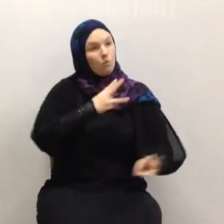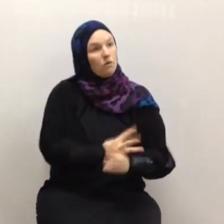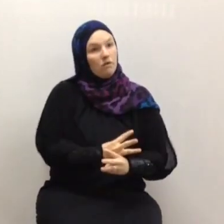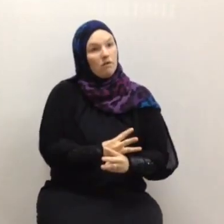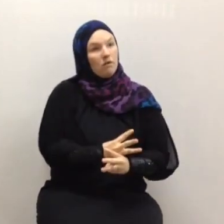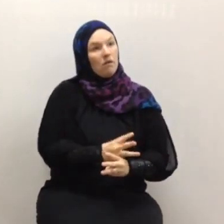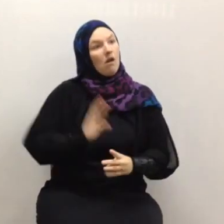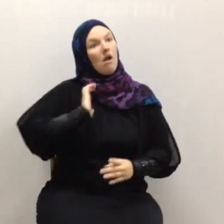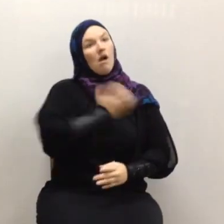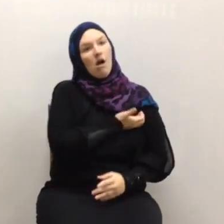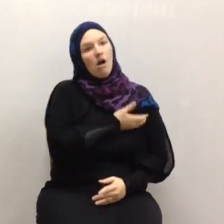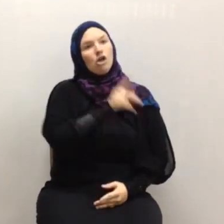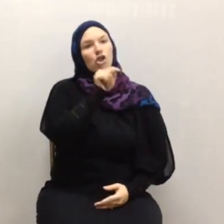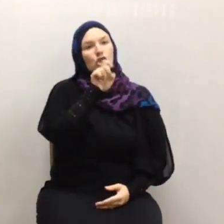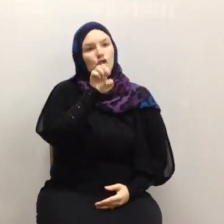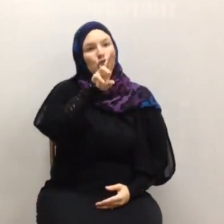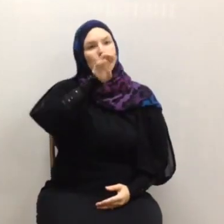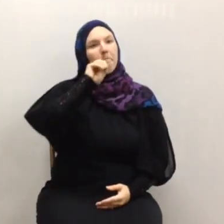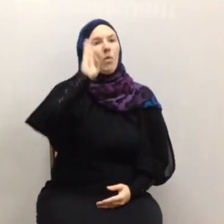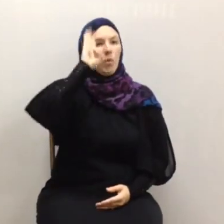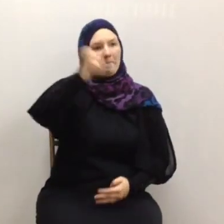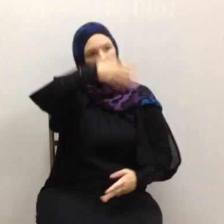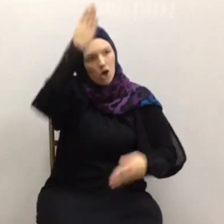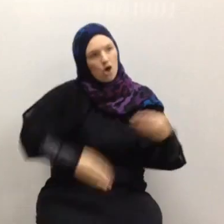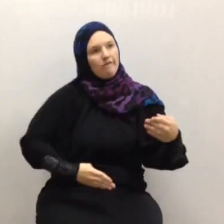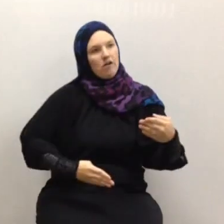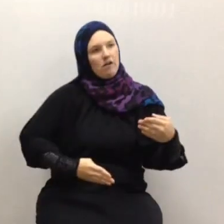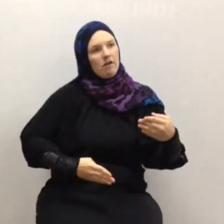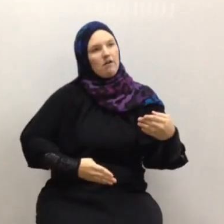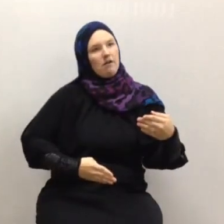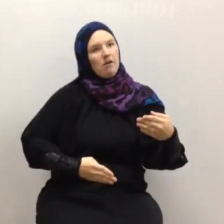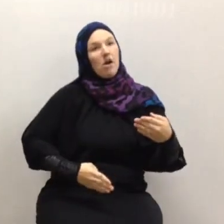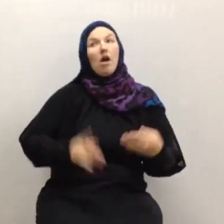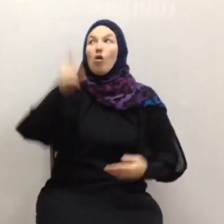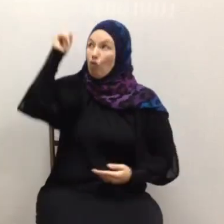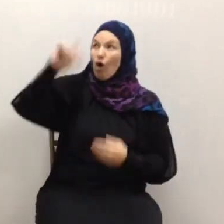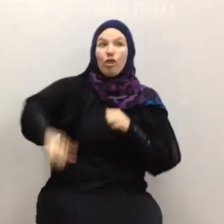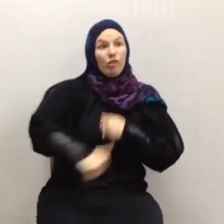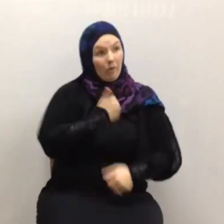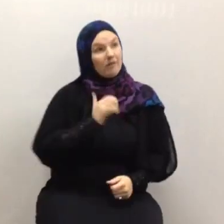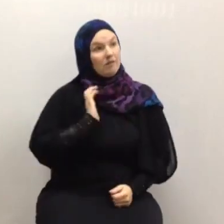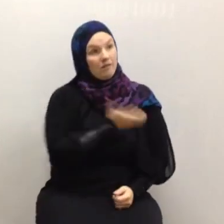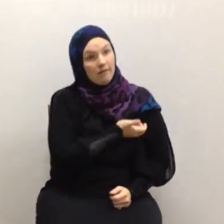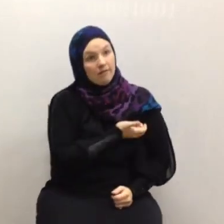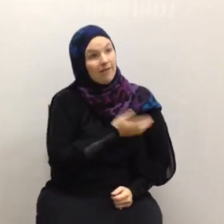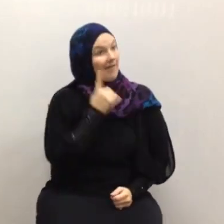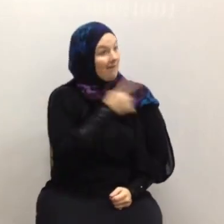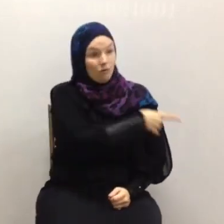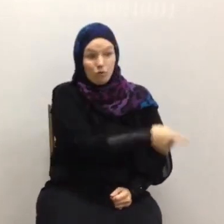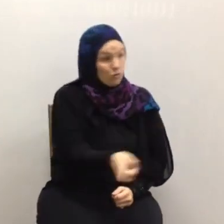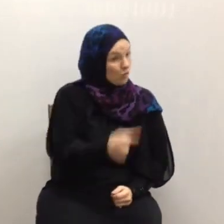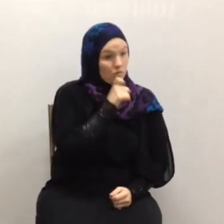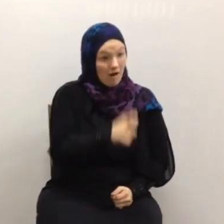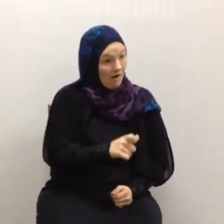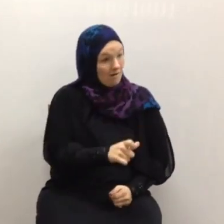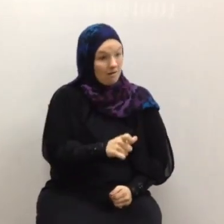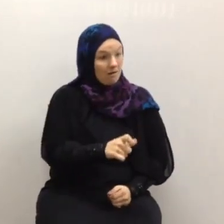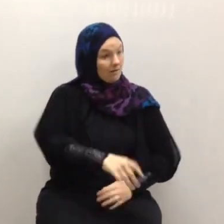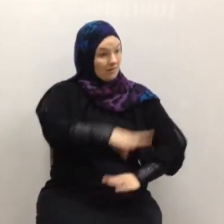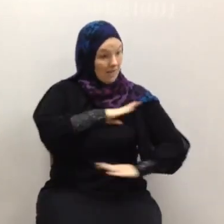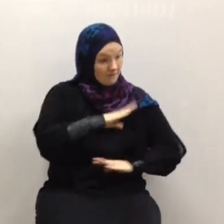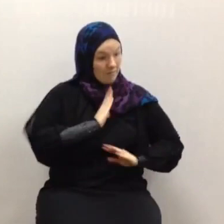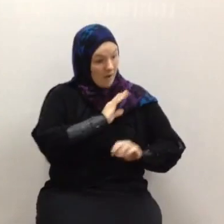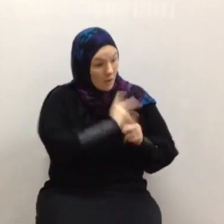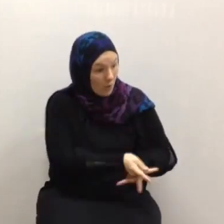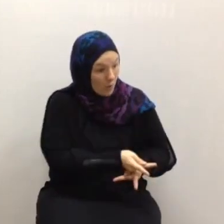and Allah threatens, if you do not fulfill it, he will substitute you and replace you